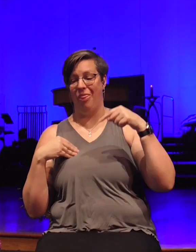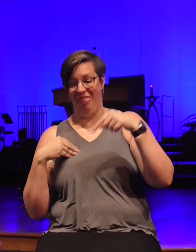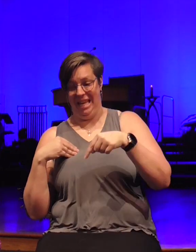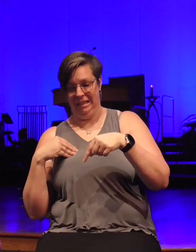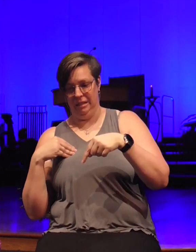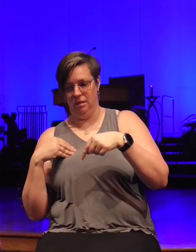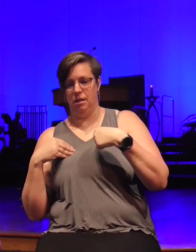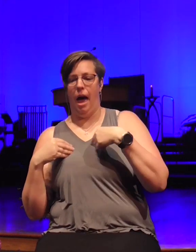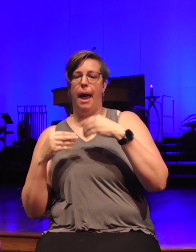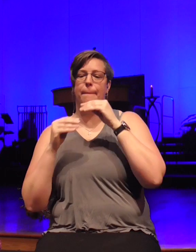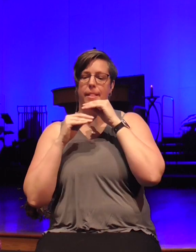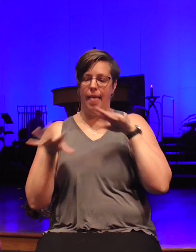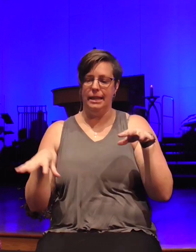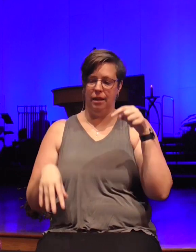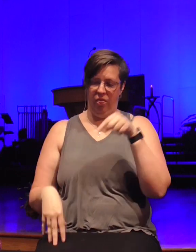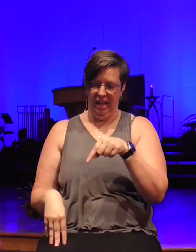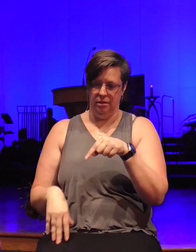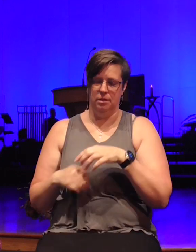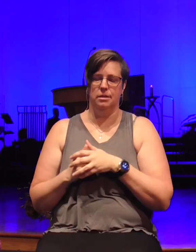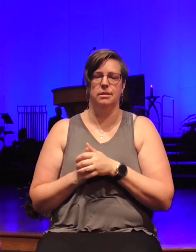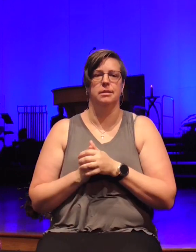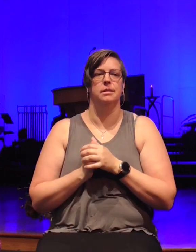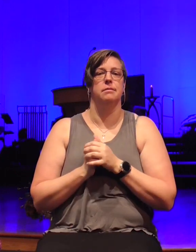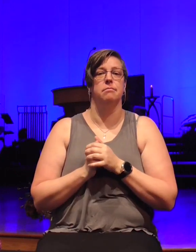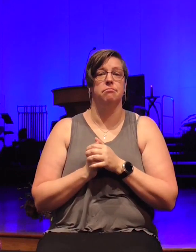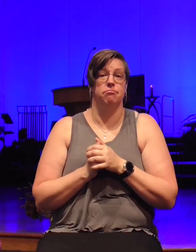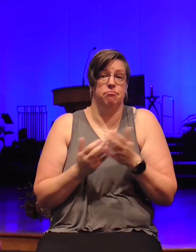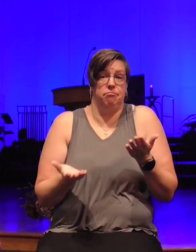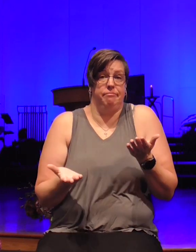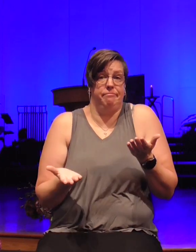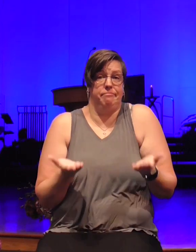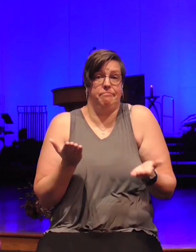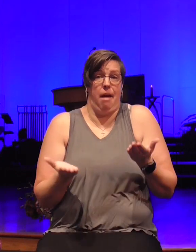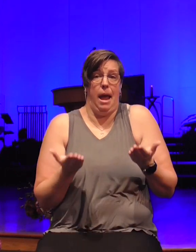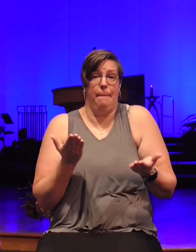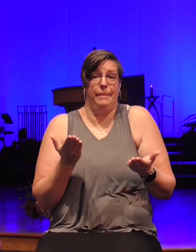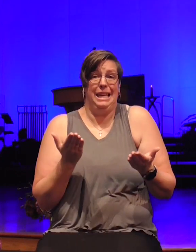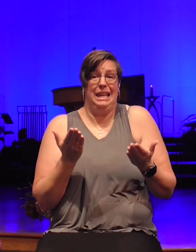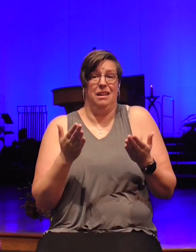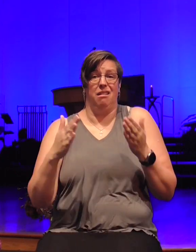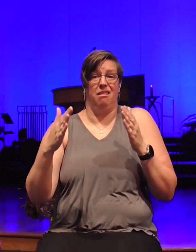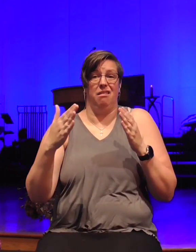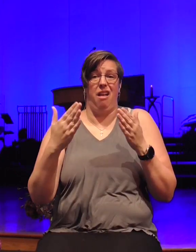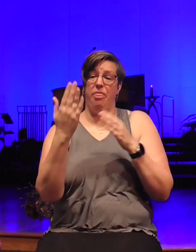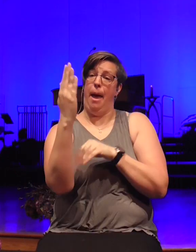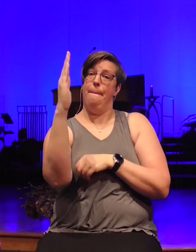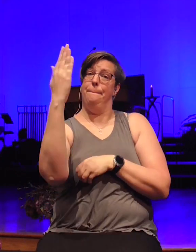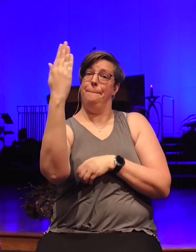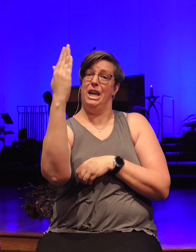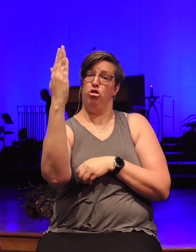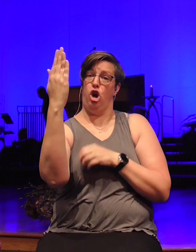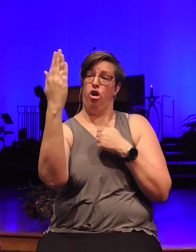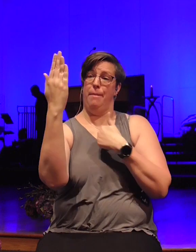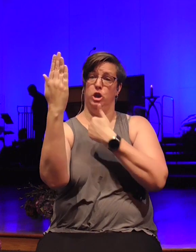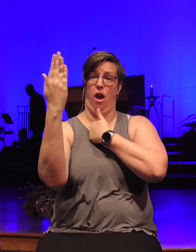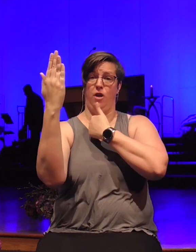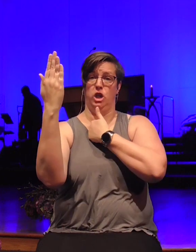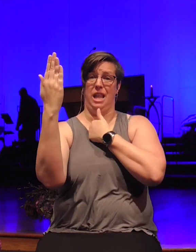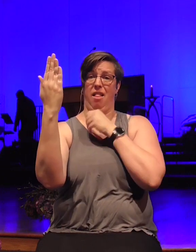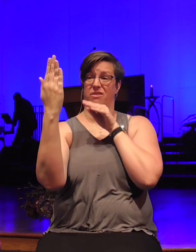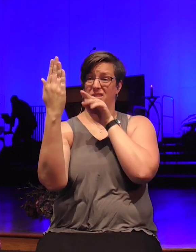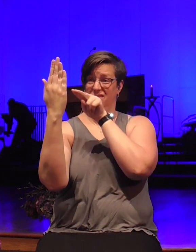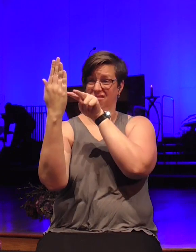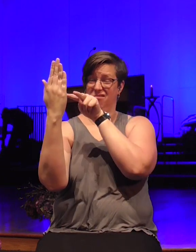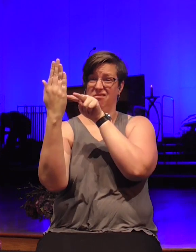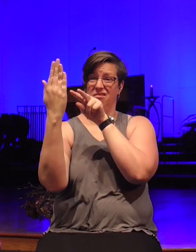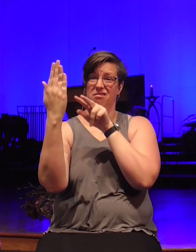this, I bless this. It may even be the mirror image of ourselves in the midst of our pain or suffering,